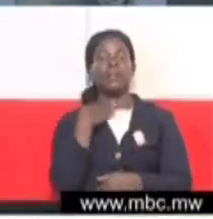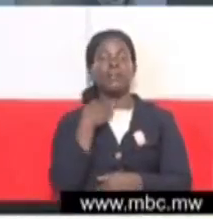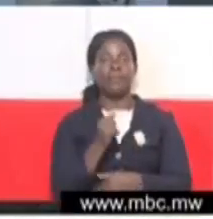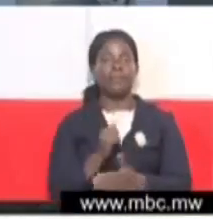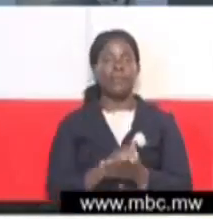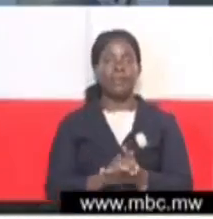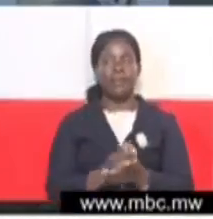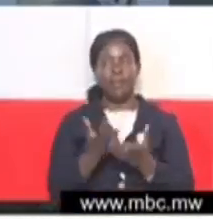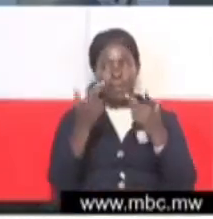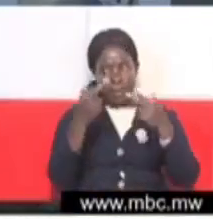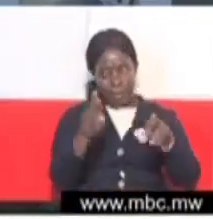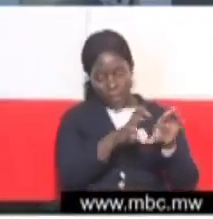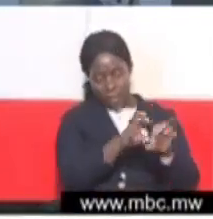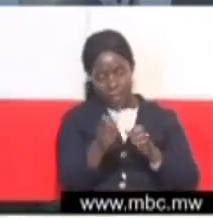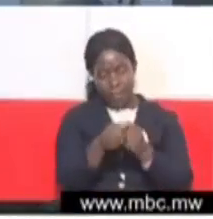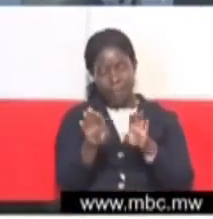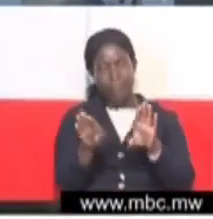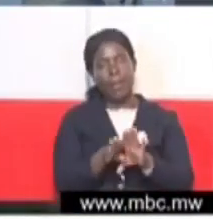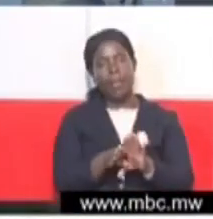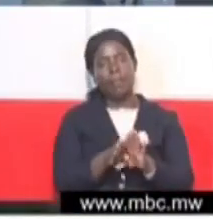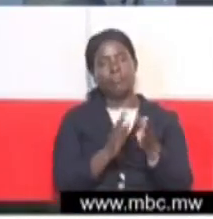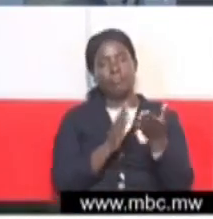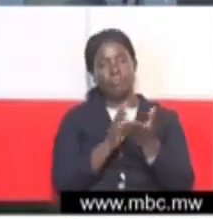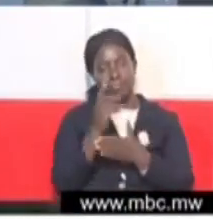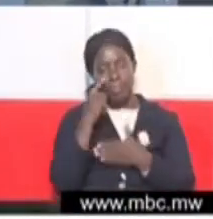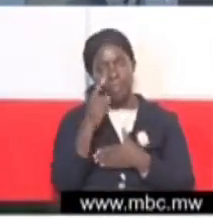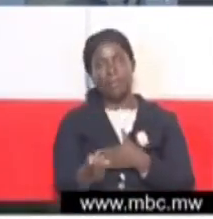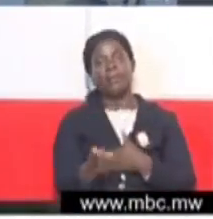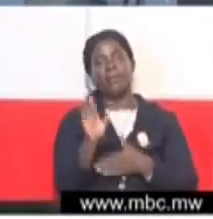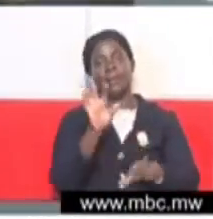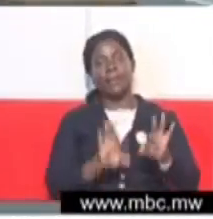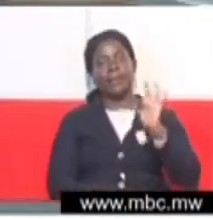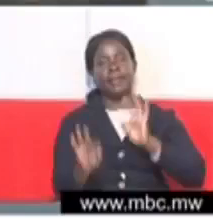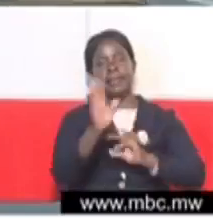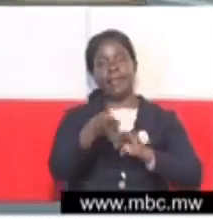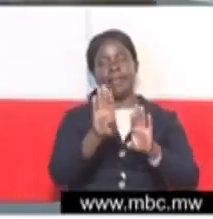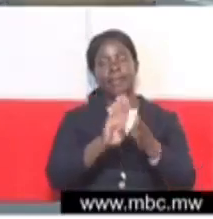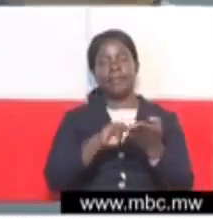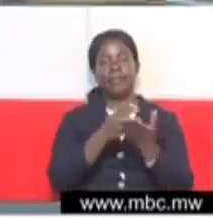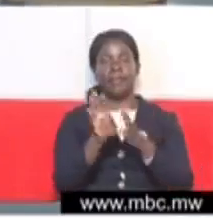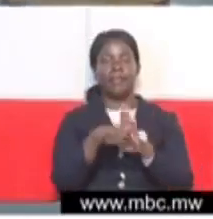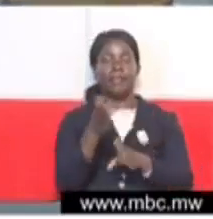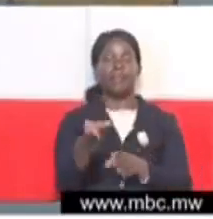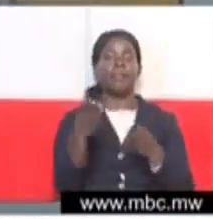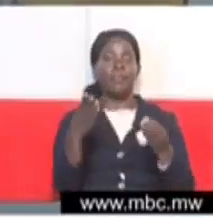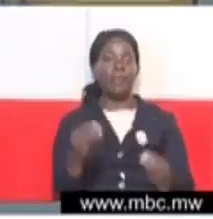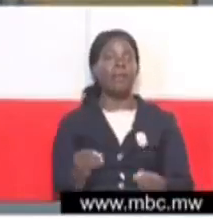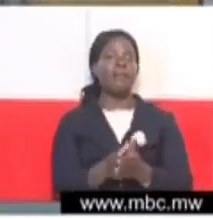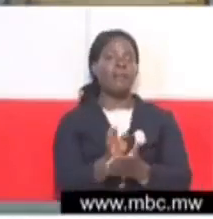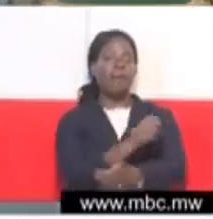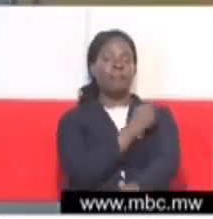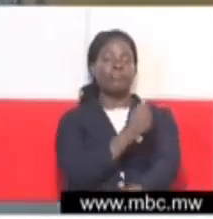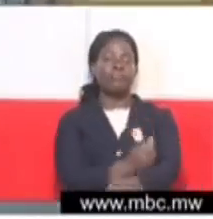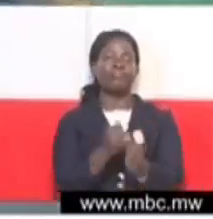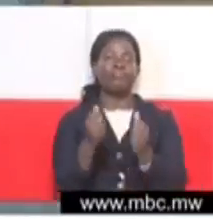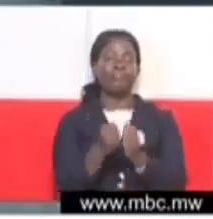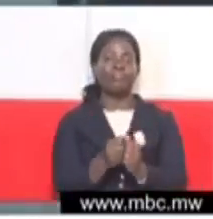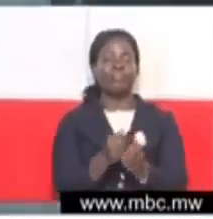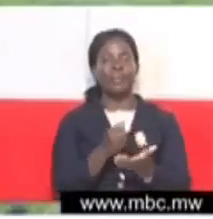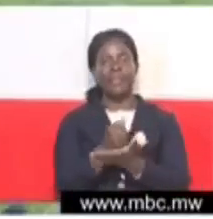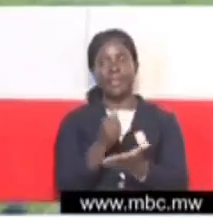resources from China towards priority areas, noting that China has huge capacity to assist the ATM